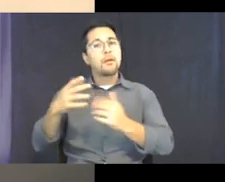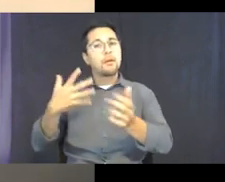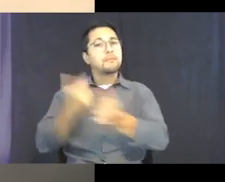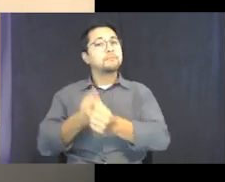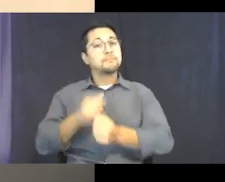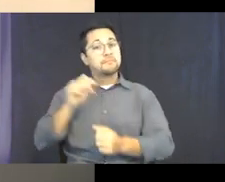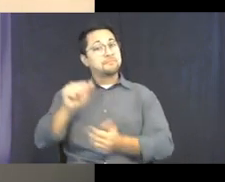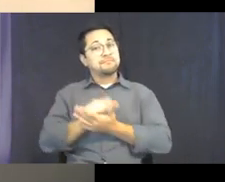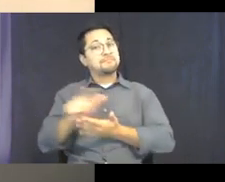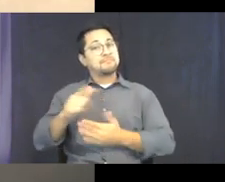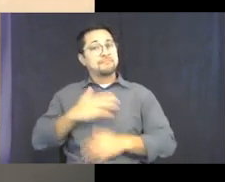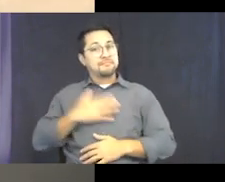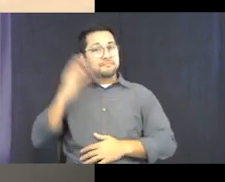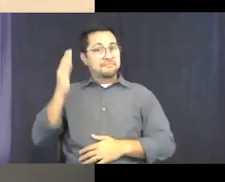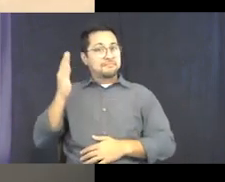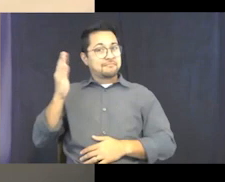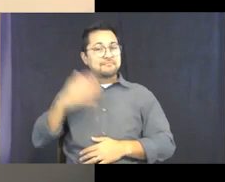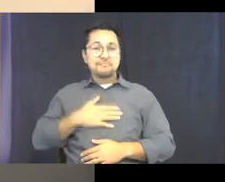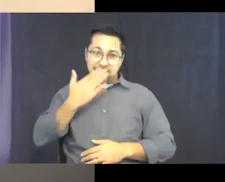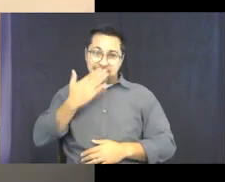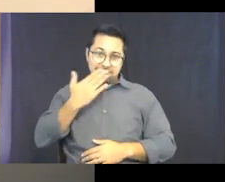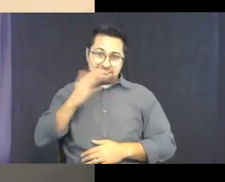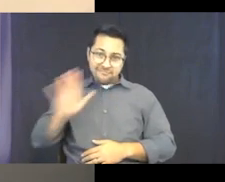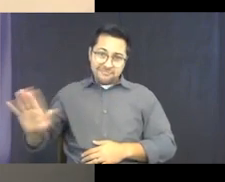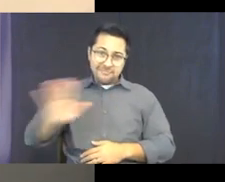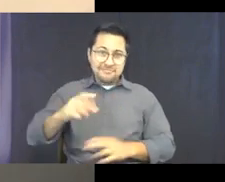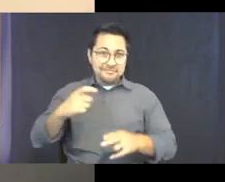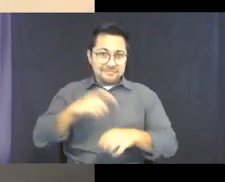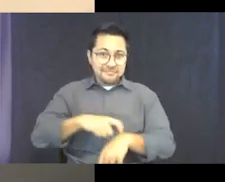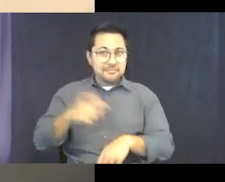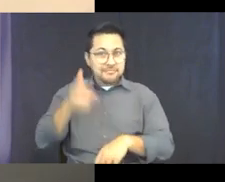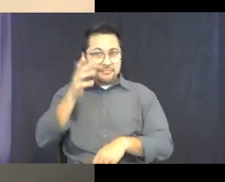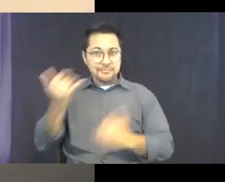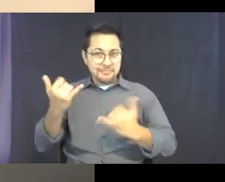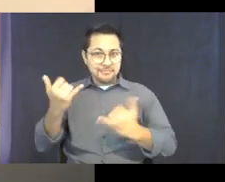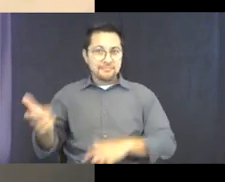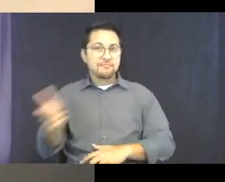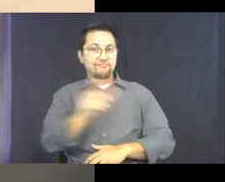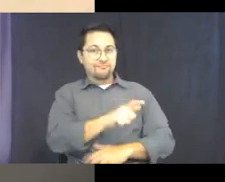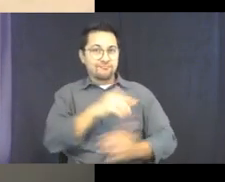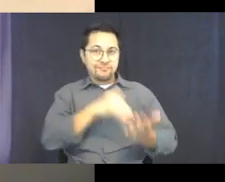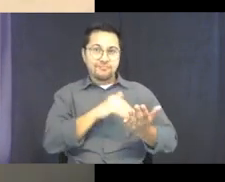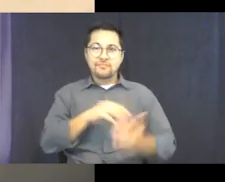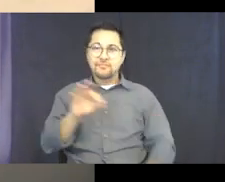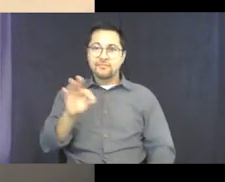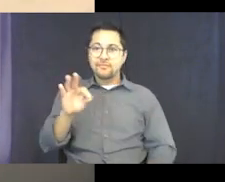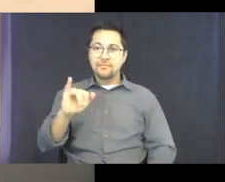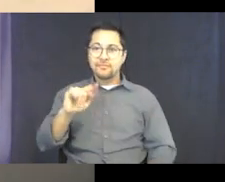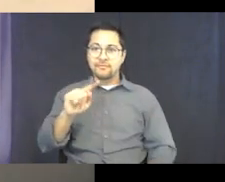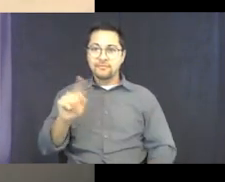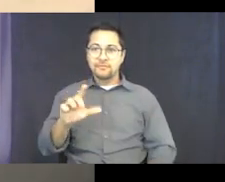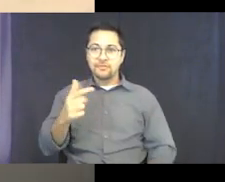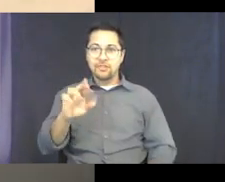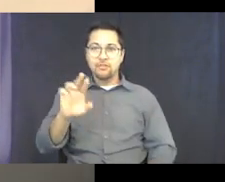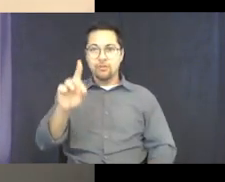that concludes my presentation. Thank you so much for your time. And so now I will turn it over to Dr. Fitzgerald of